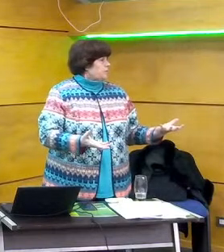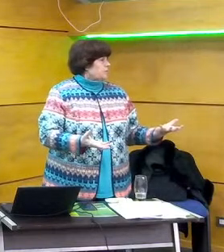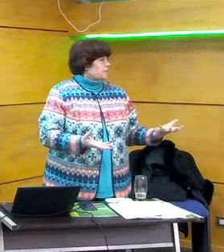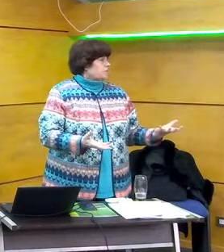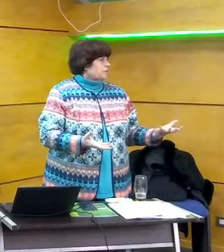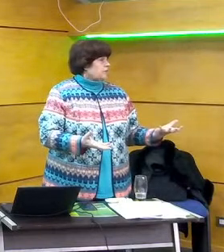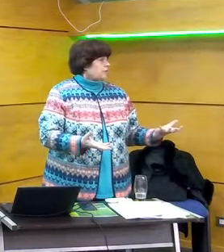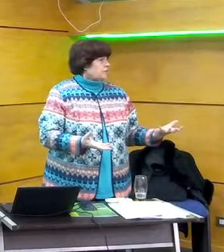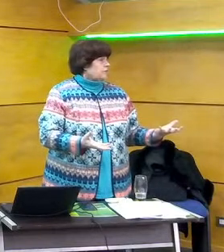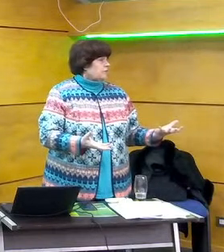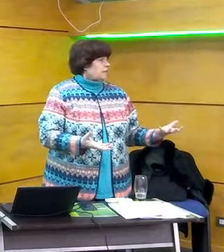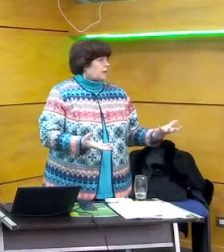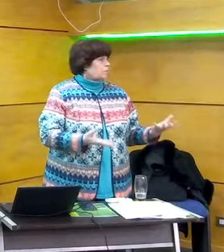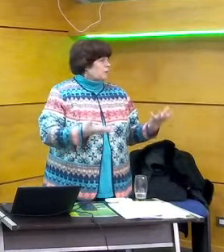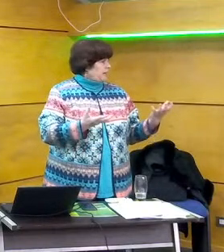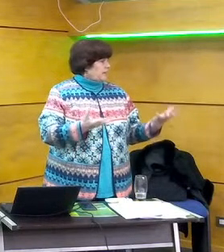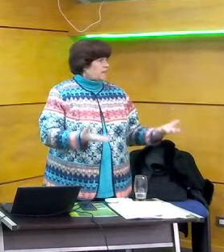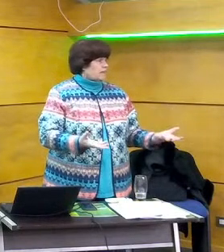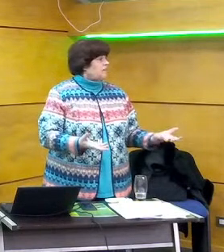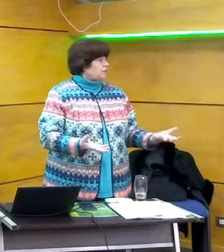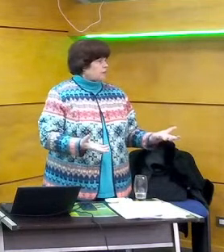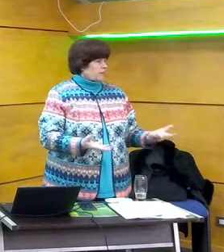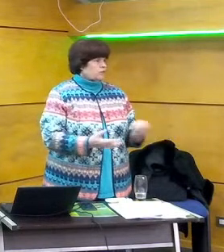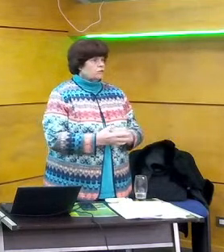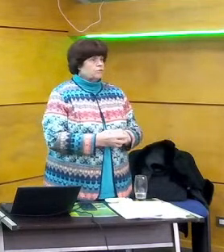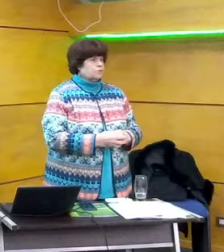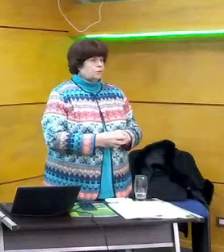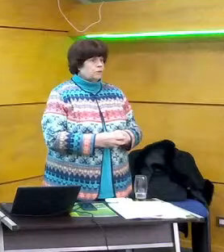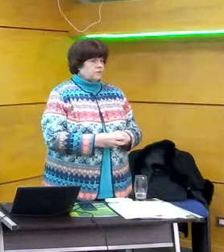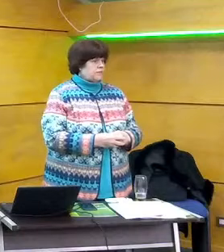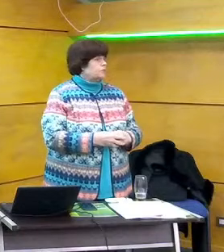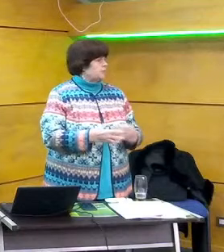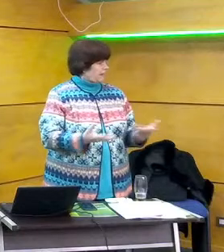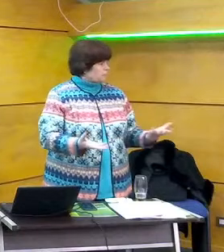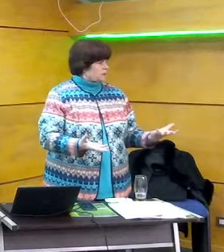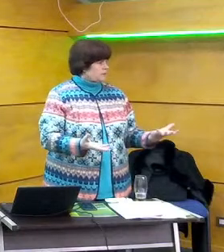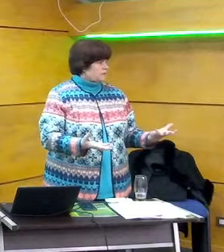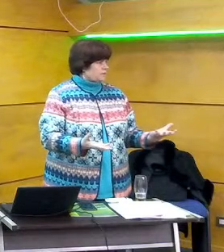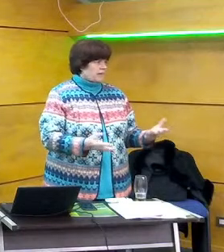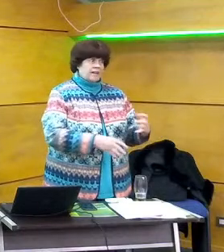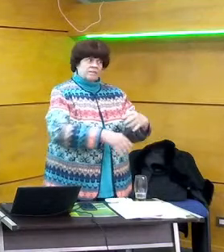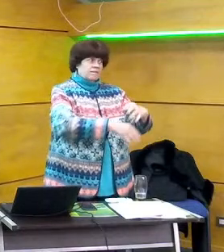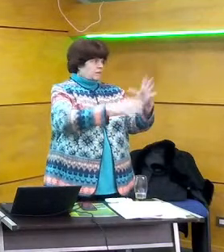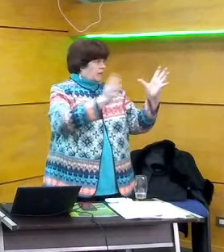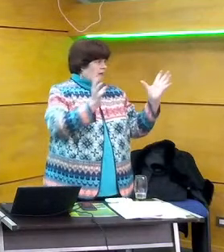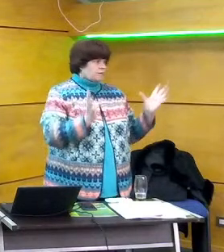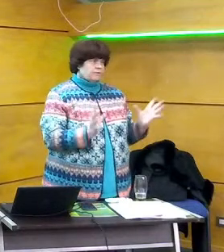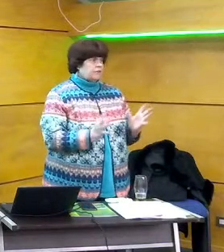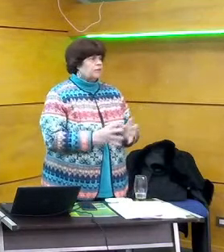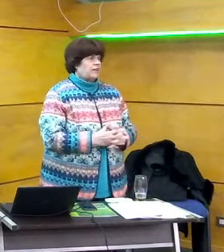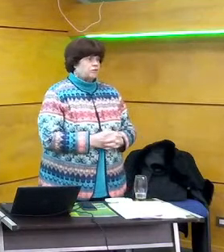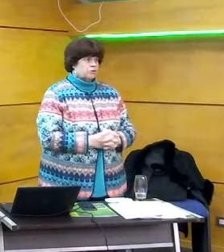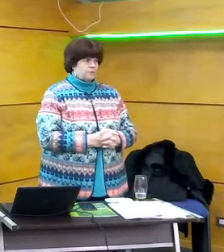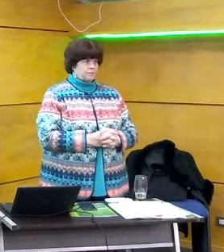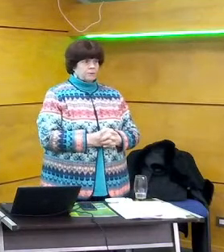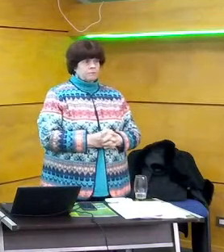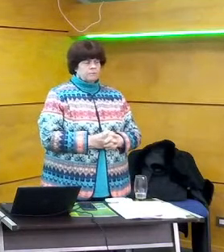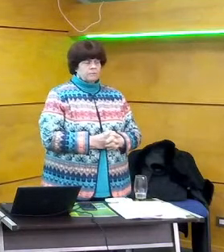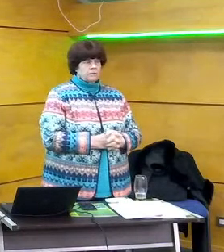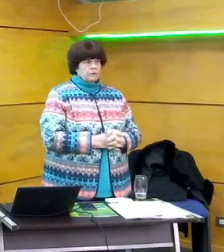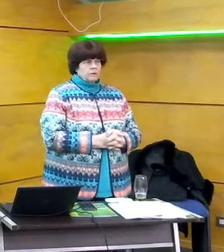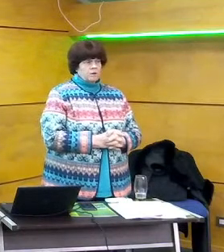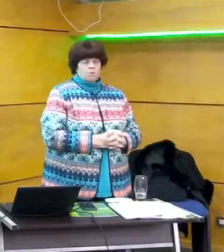here in this country, and I work at an international school, Milo de Aguilas, that has a lot of international